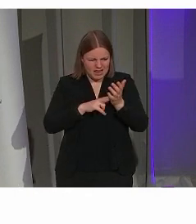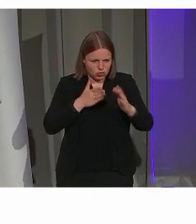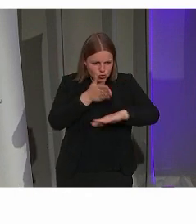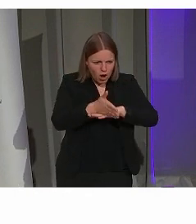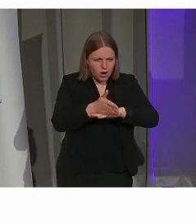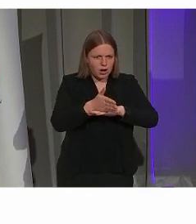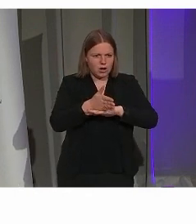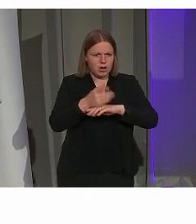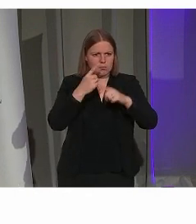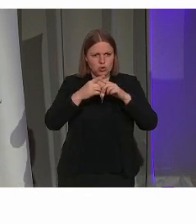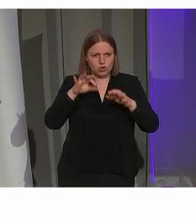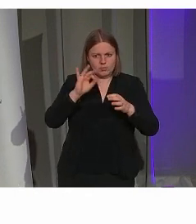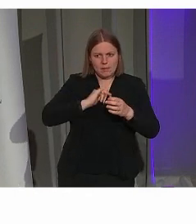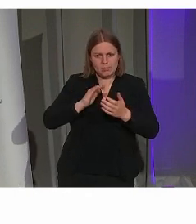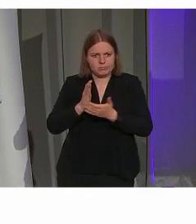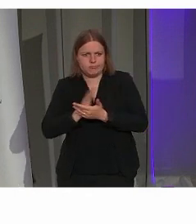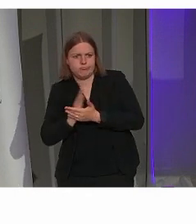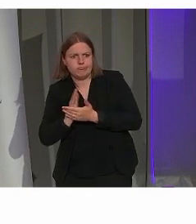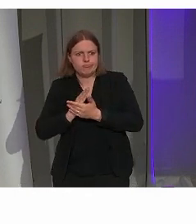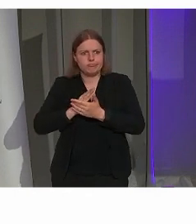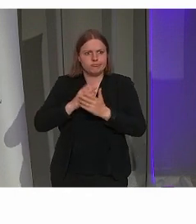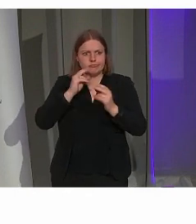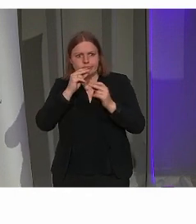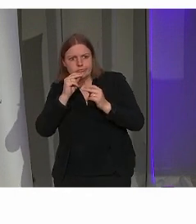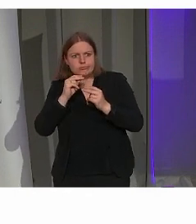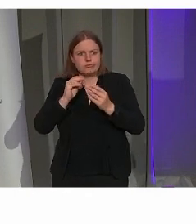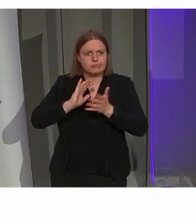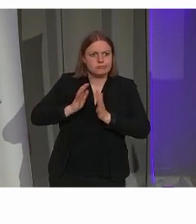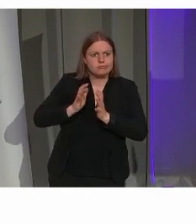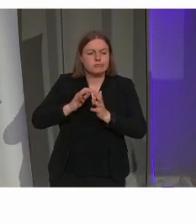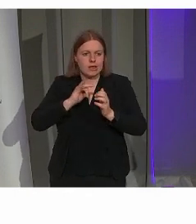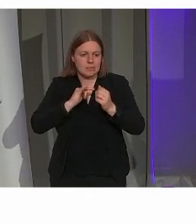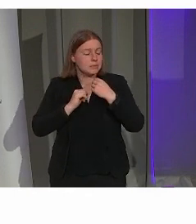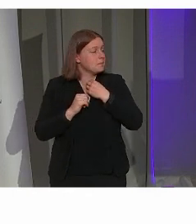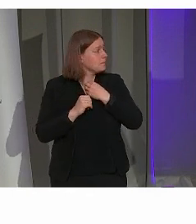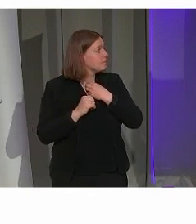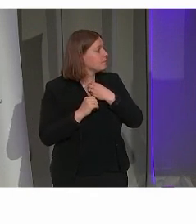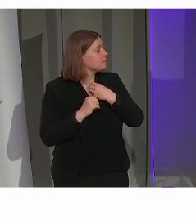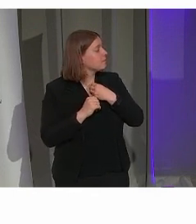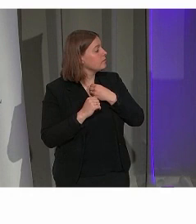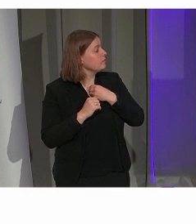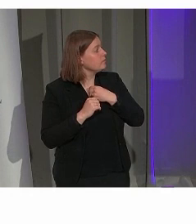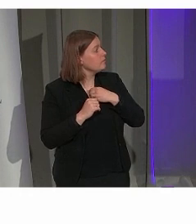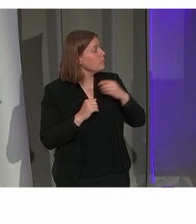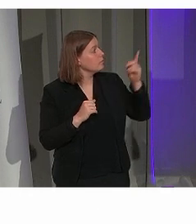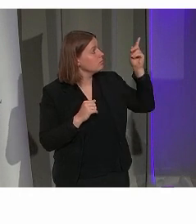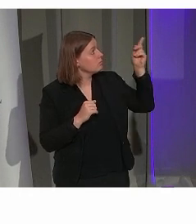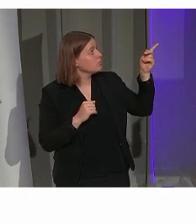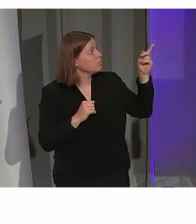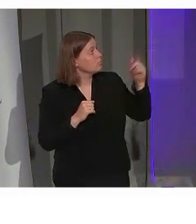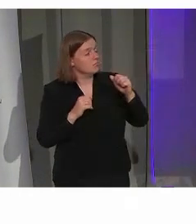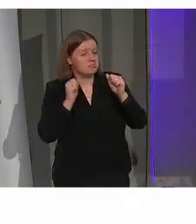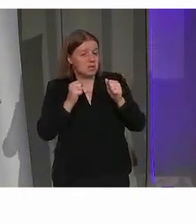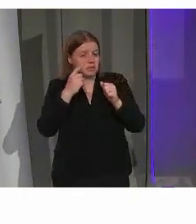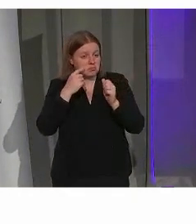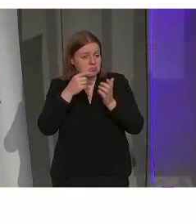Both these sites were visited by Architecture for All Work program members and studied.